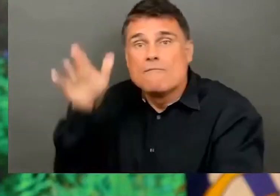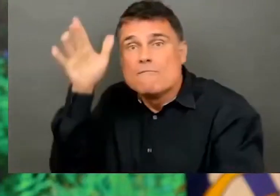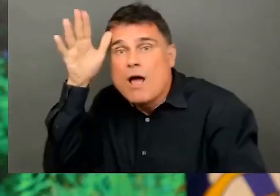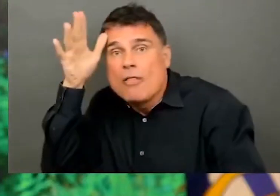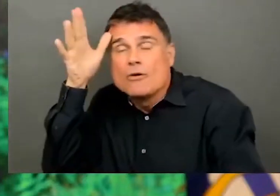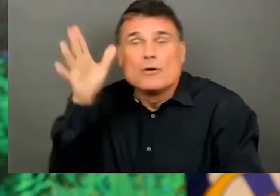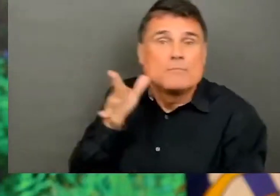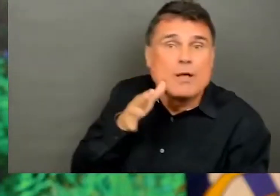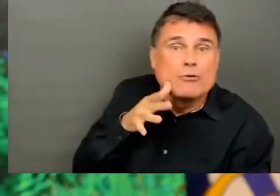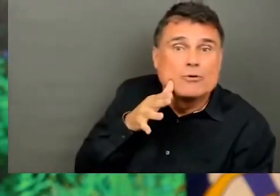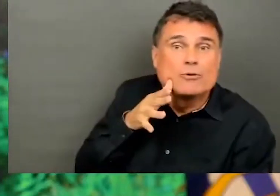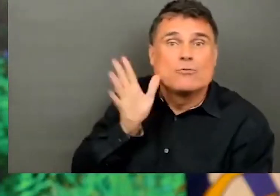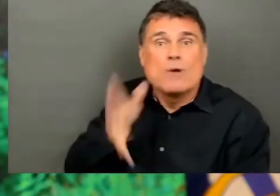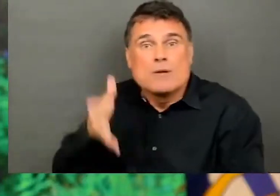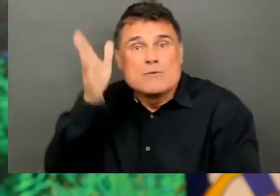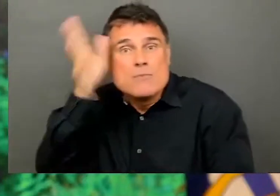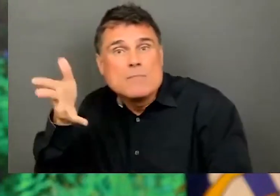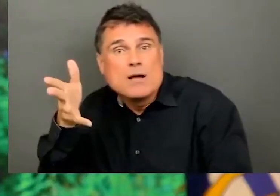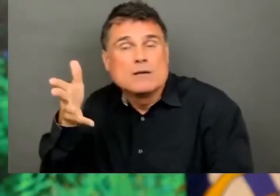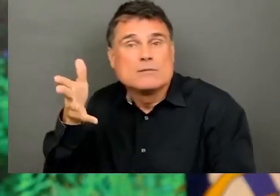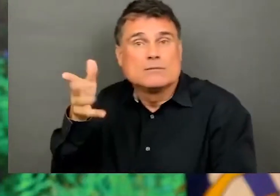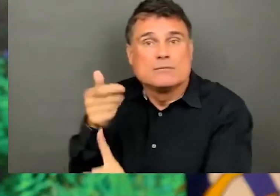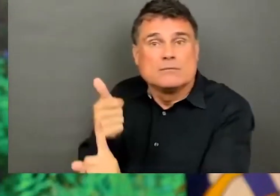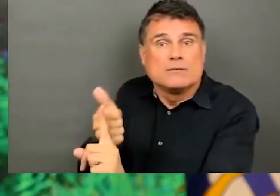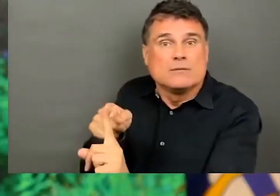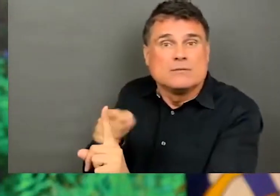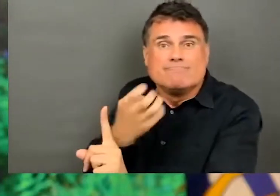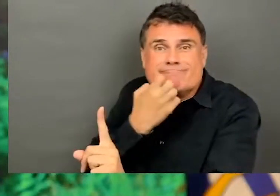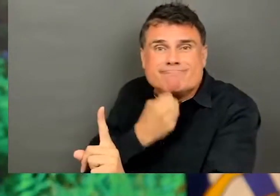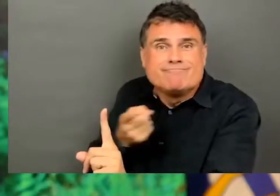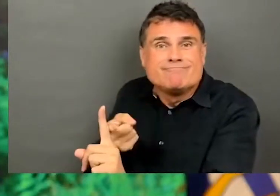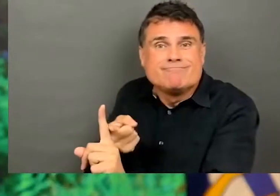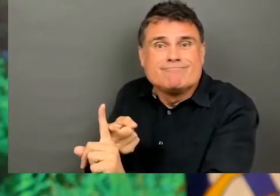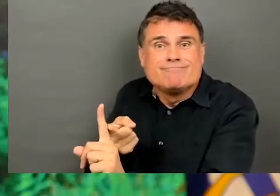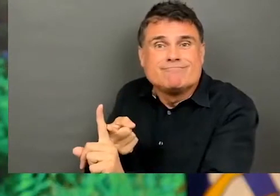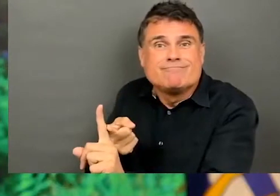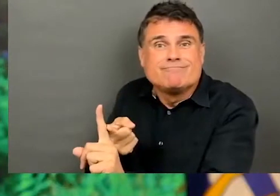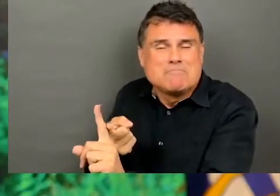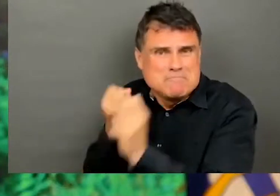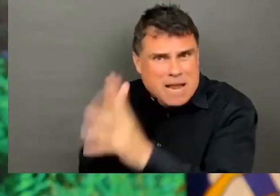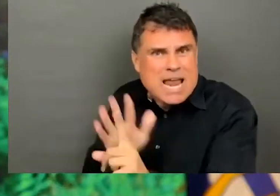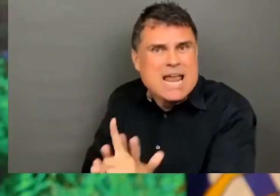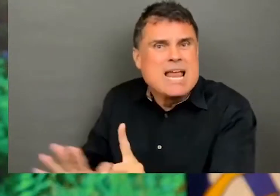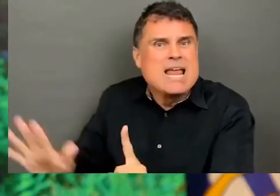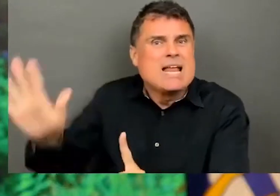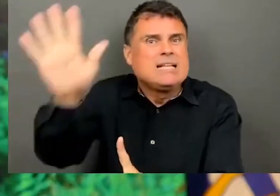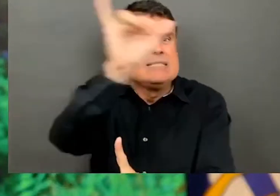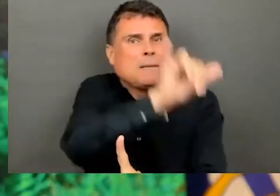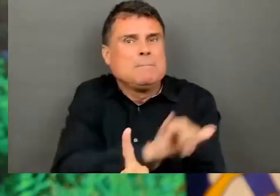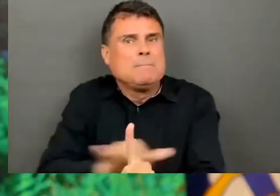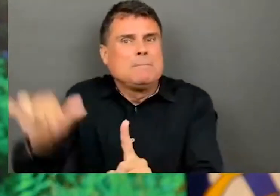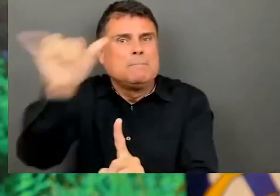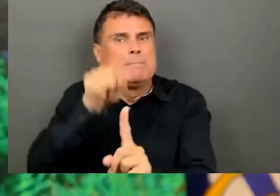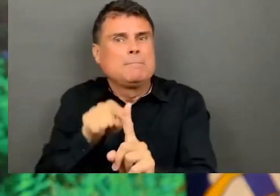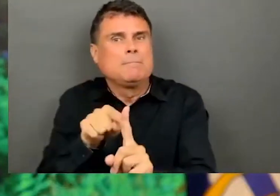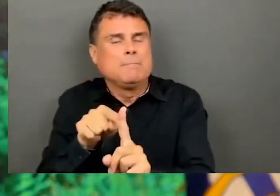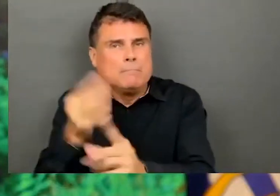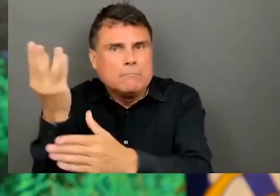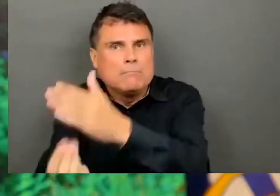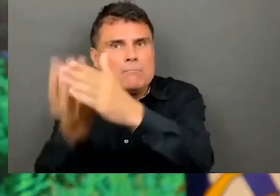supply despite all the work that's been done. And given the significant impact of